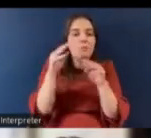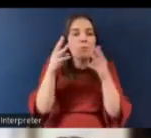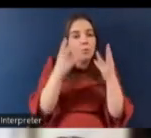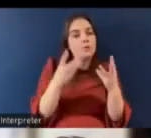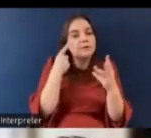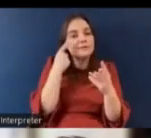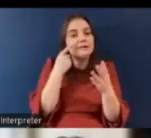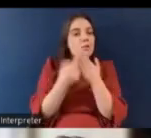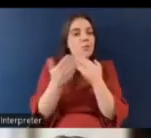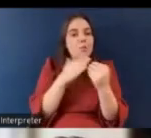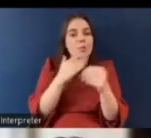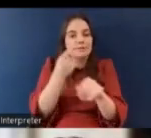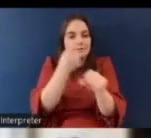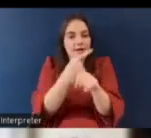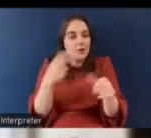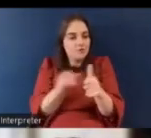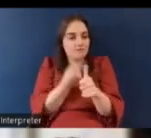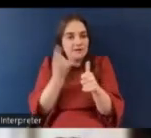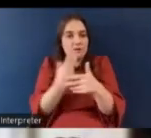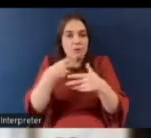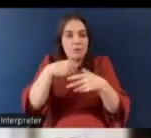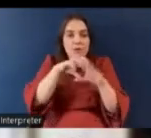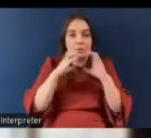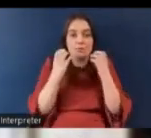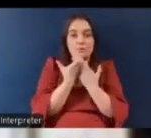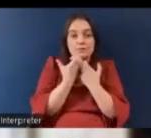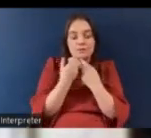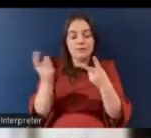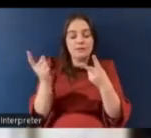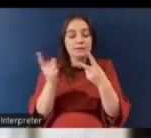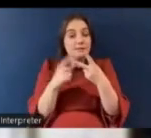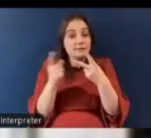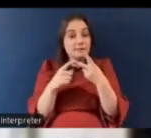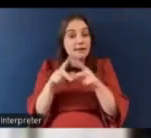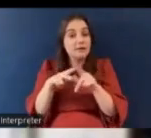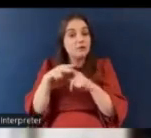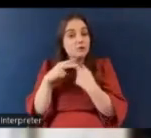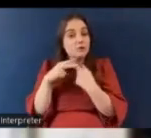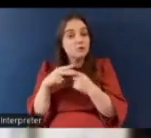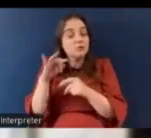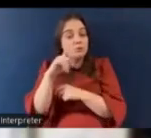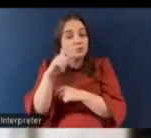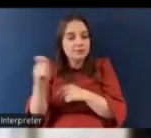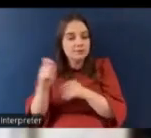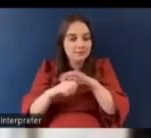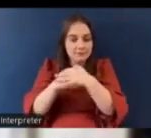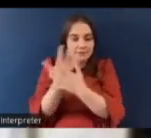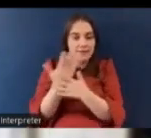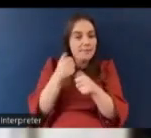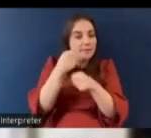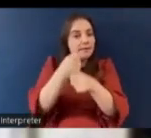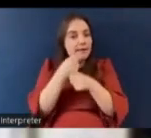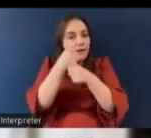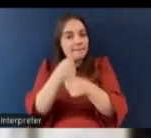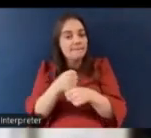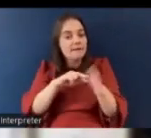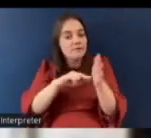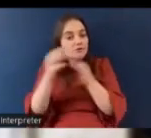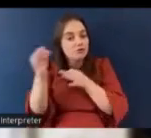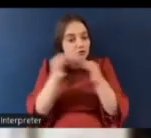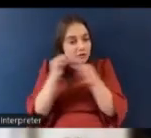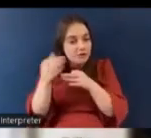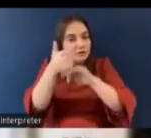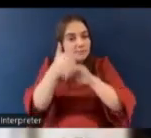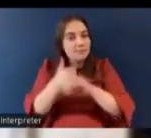their communities already. And then our second toolkit themed around developing campaigning strategies based on feminist climate